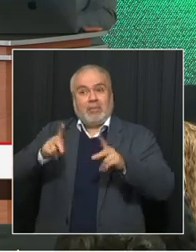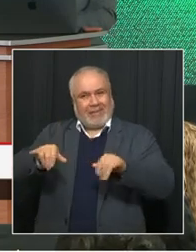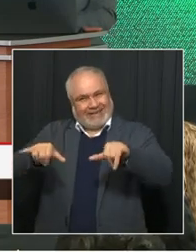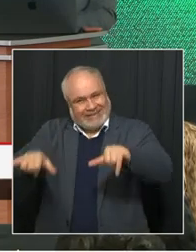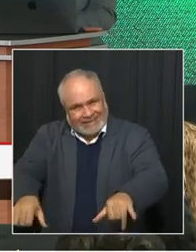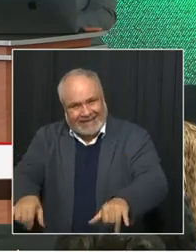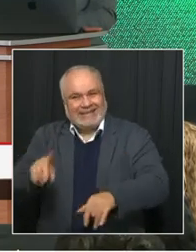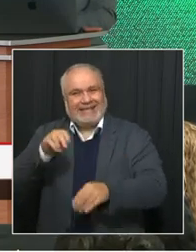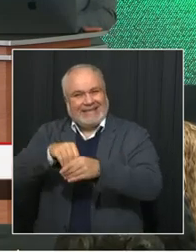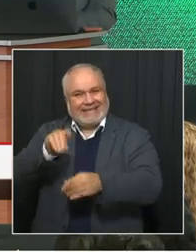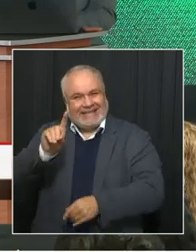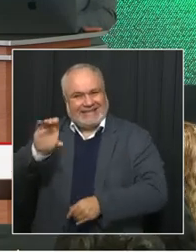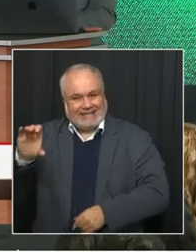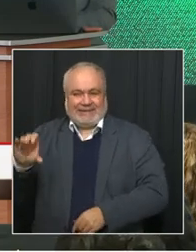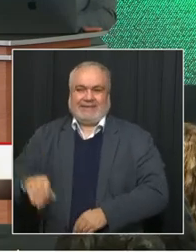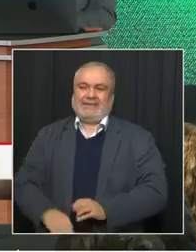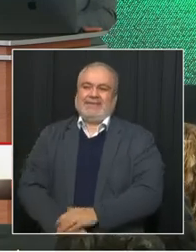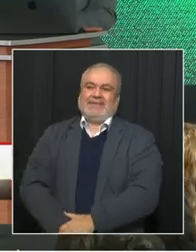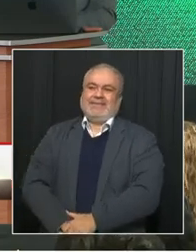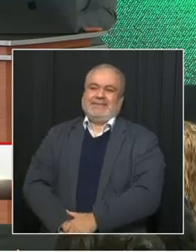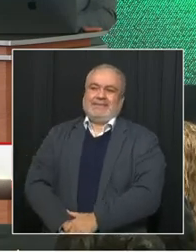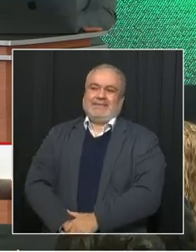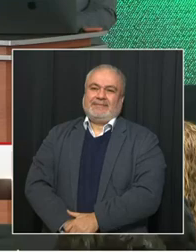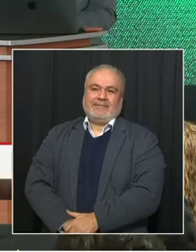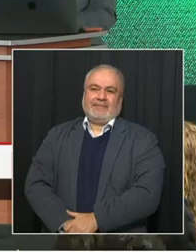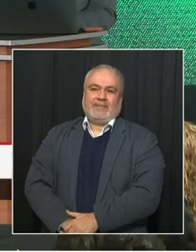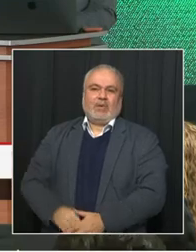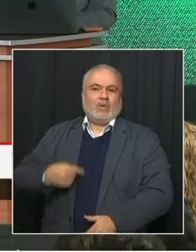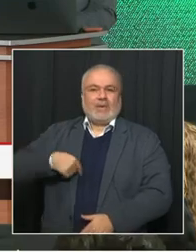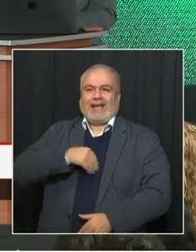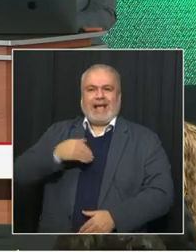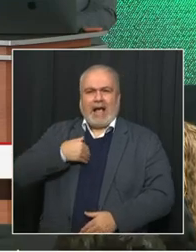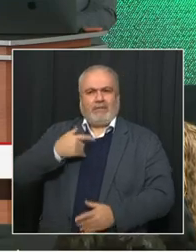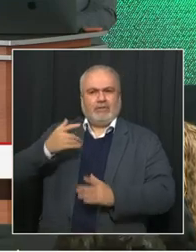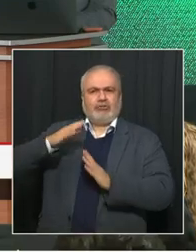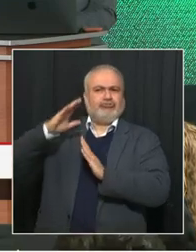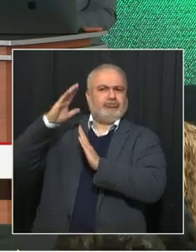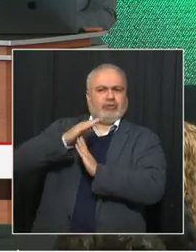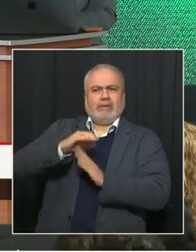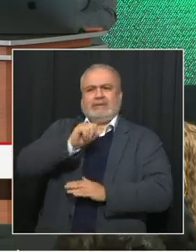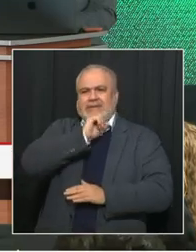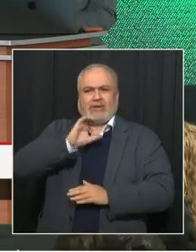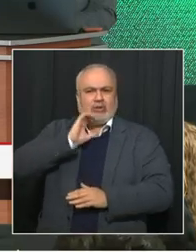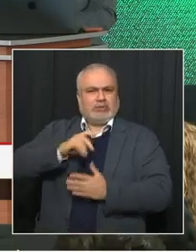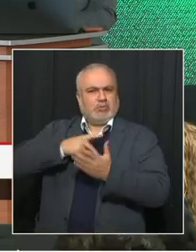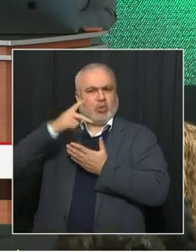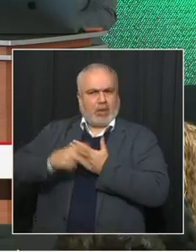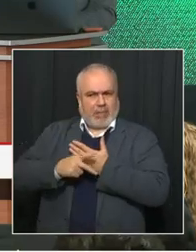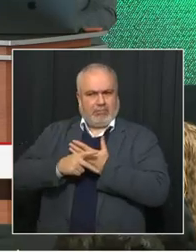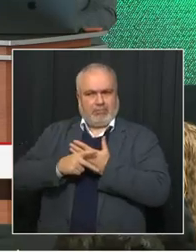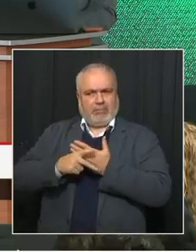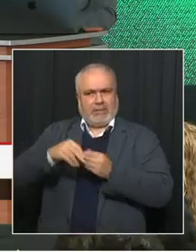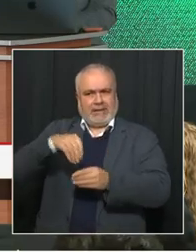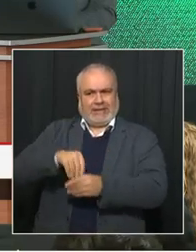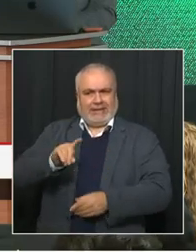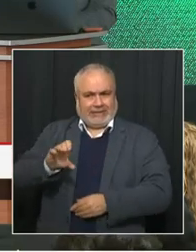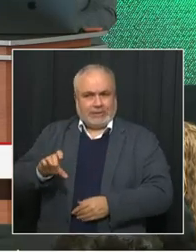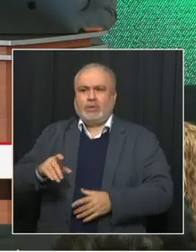we have stellar senior programs, you're not likely to want to leave DC to move someplace